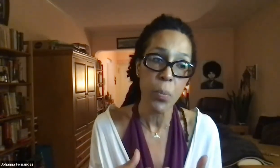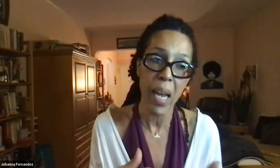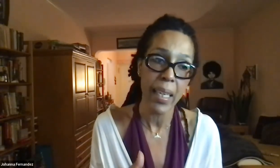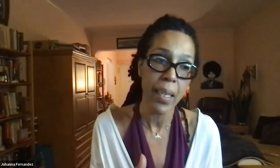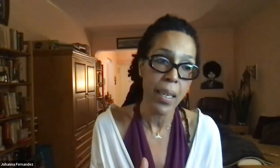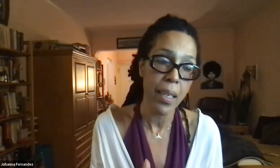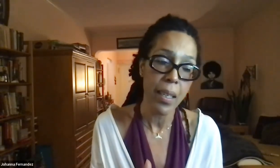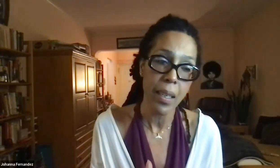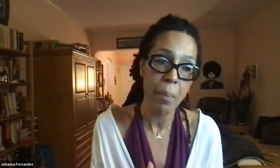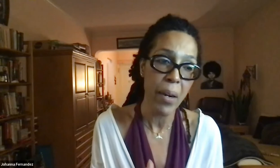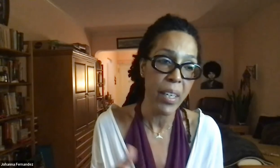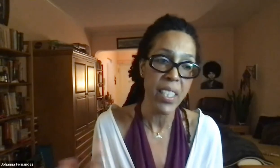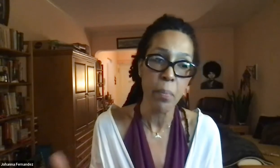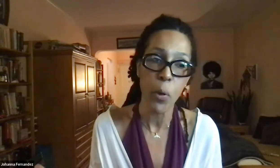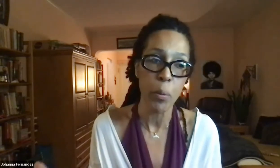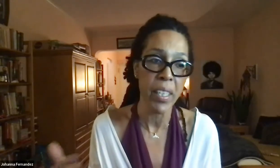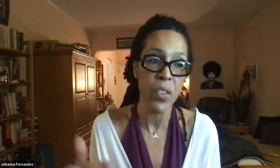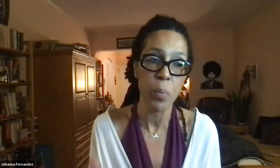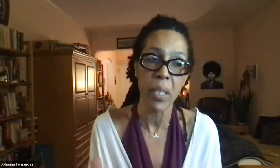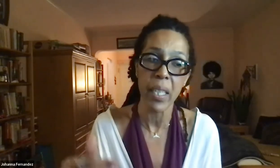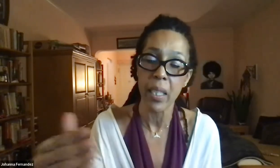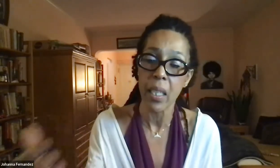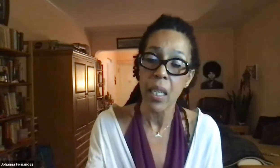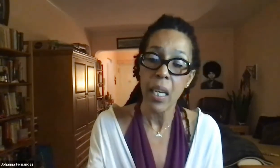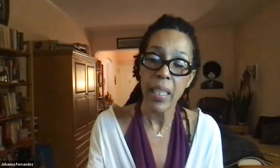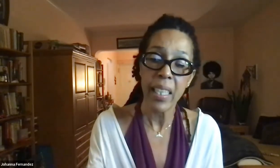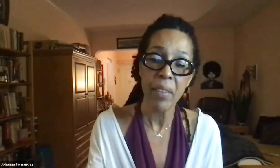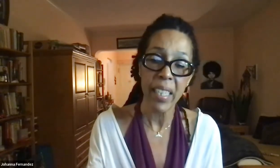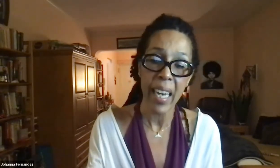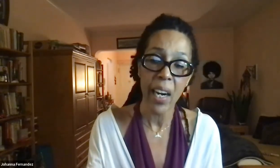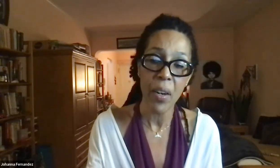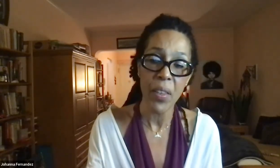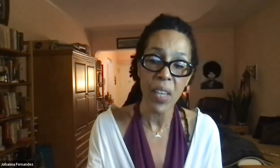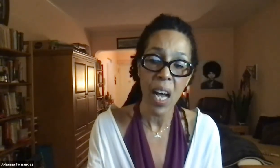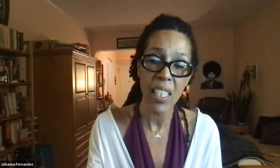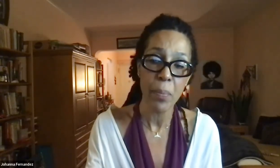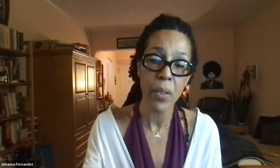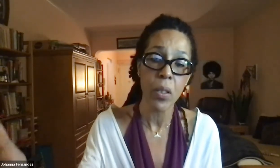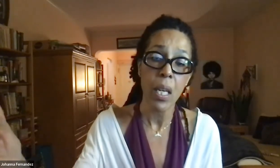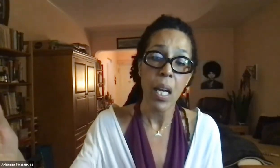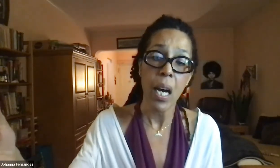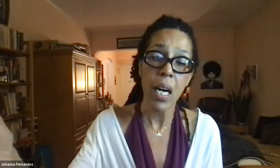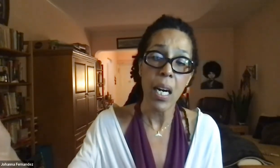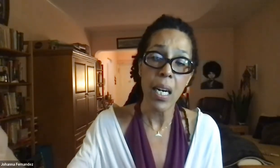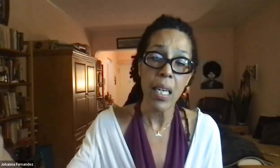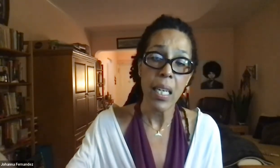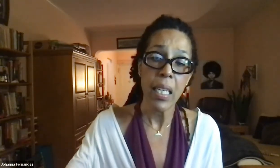under which Black Americans and Puerto Ricans are being given care in this hospital.